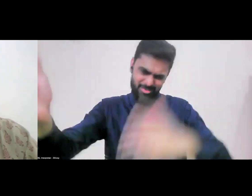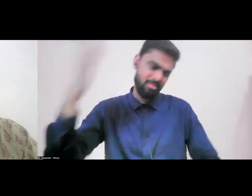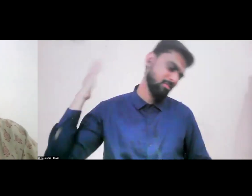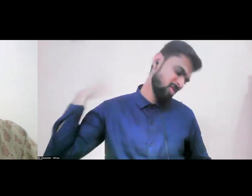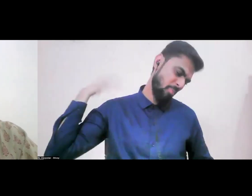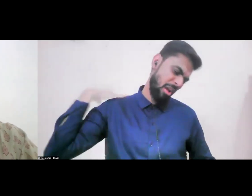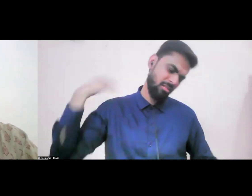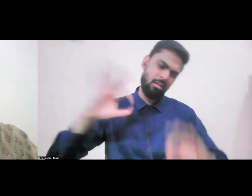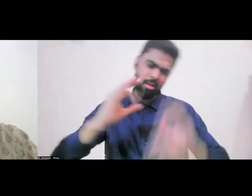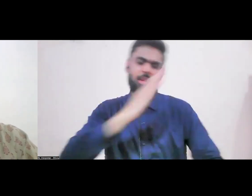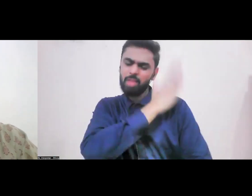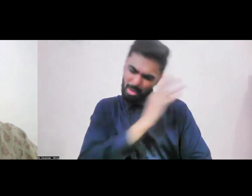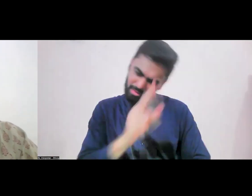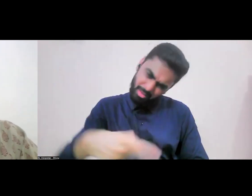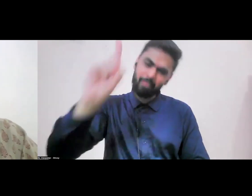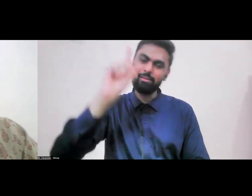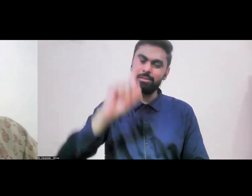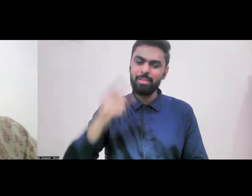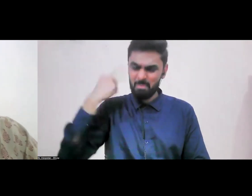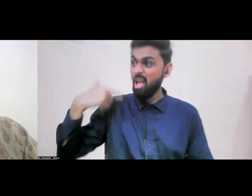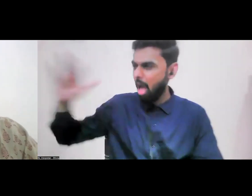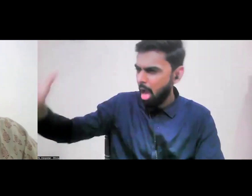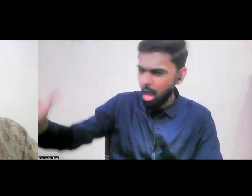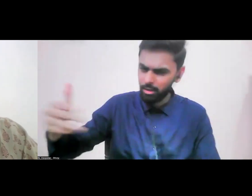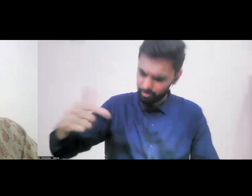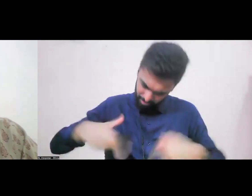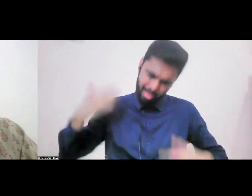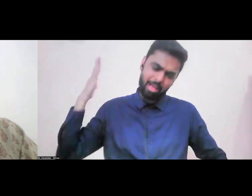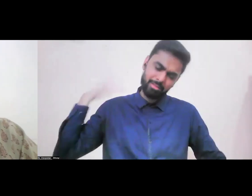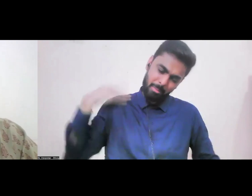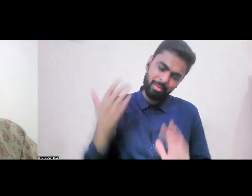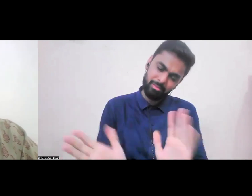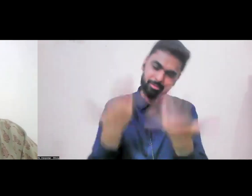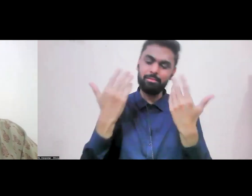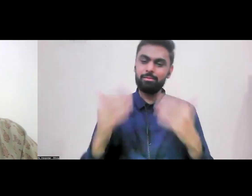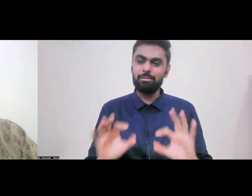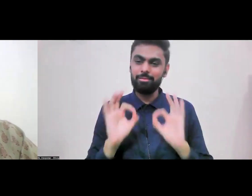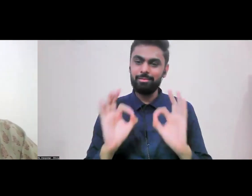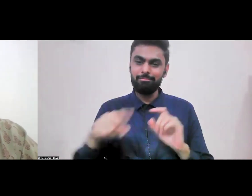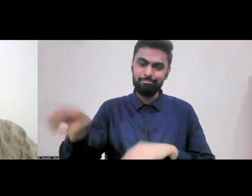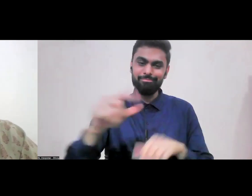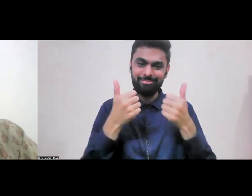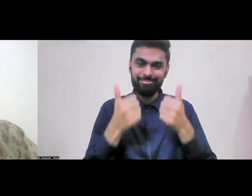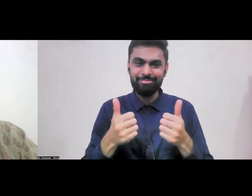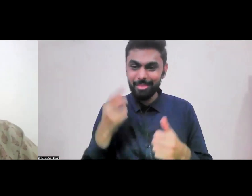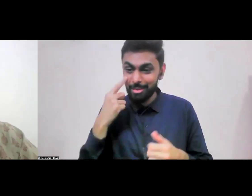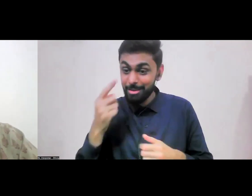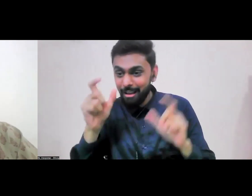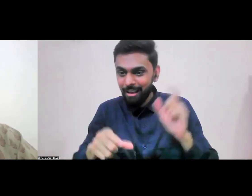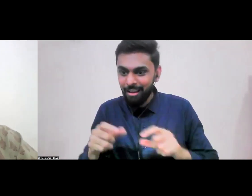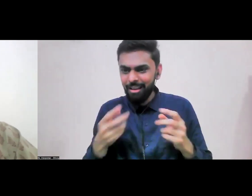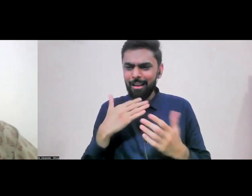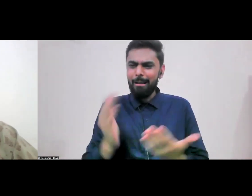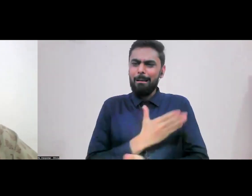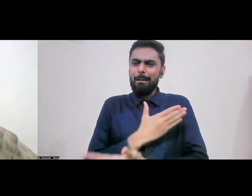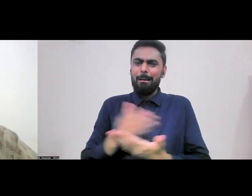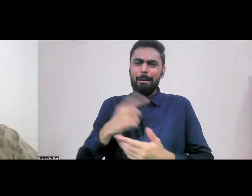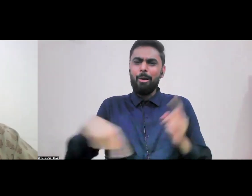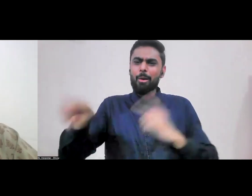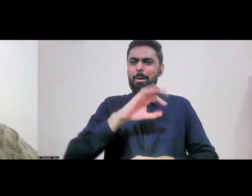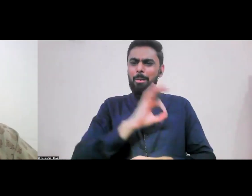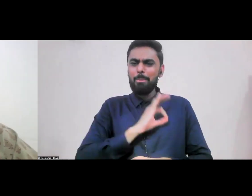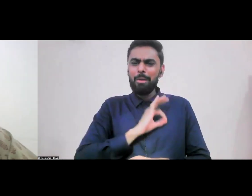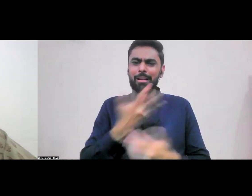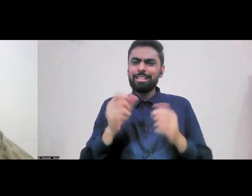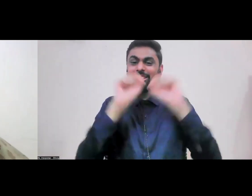therapy. Veena, Usha. Yeah, Veena, Usha, Kritika, Mamta, many others. Jaya or Sushma, sabki pasand